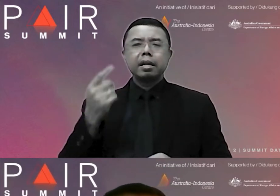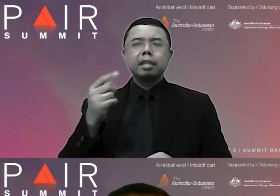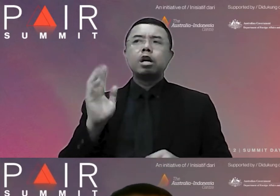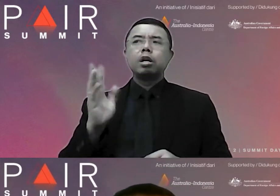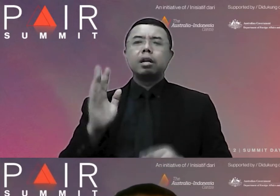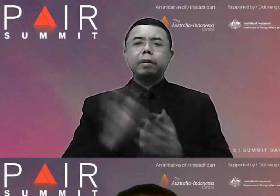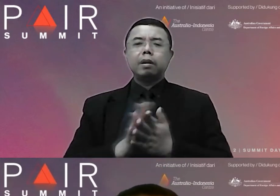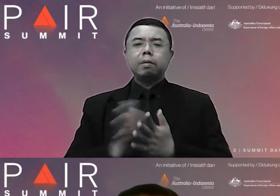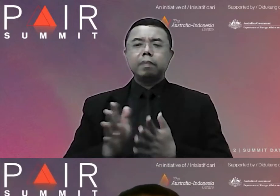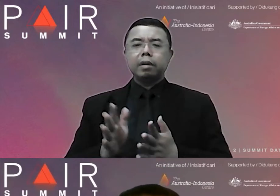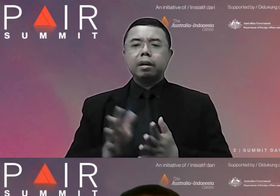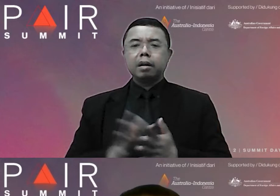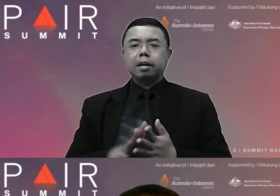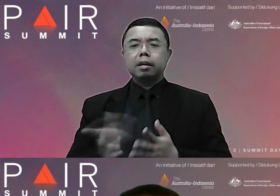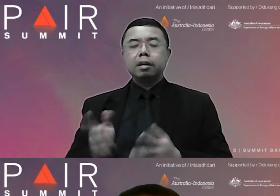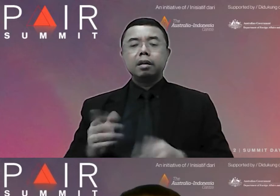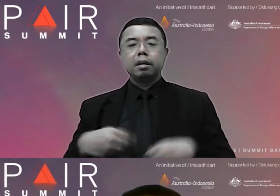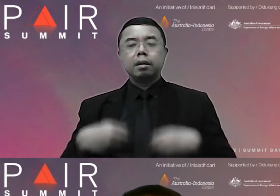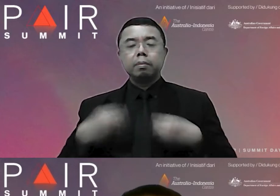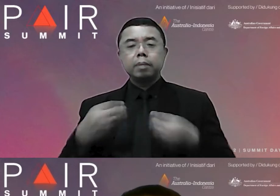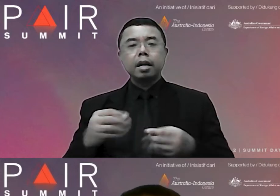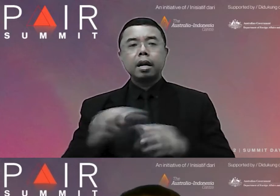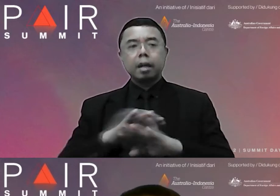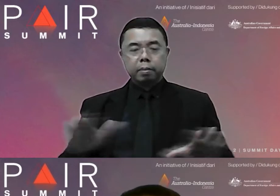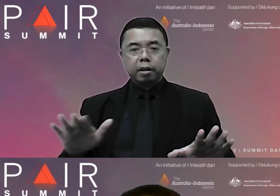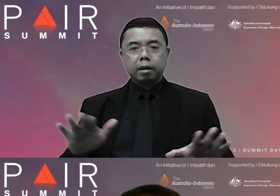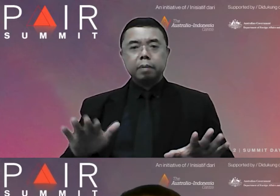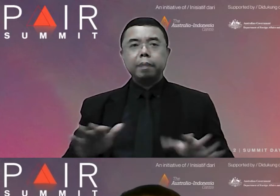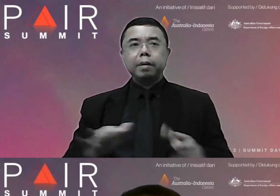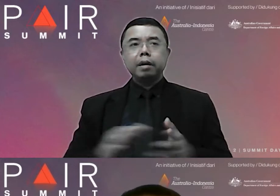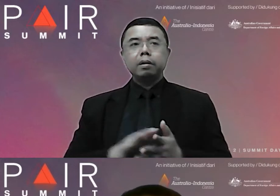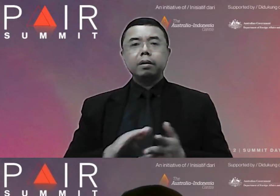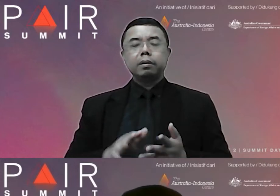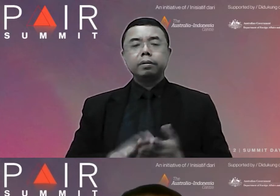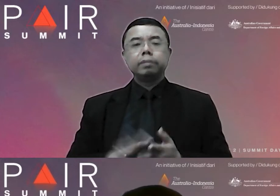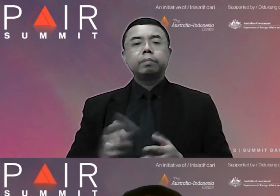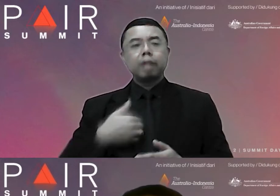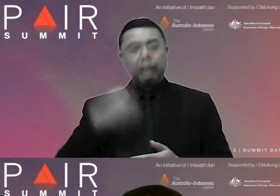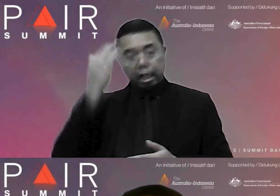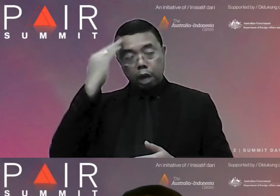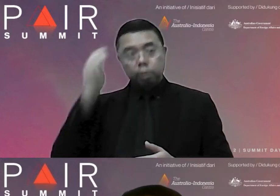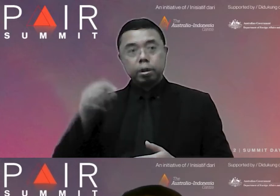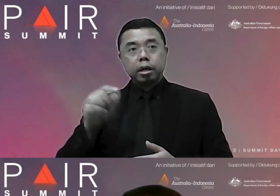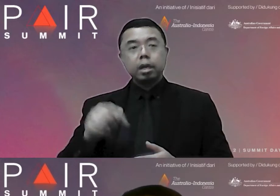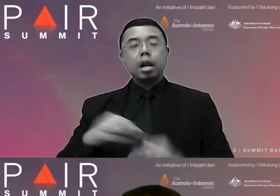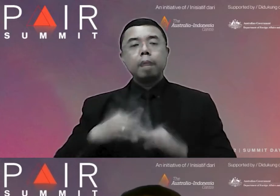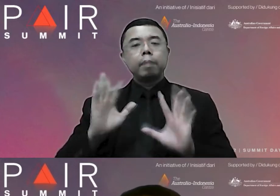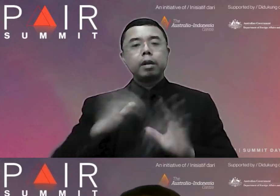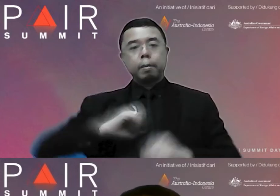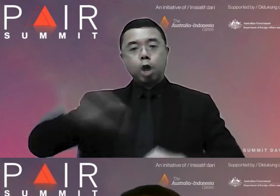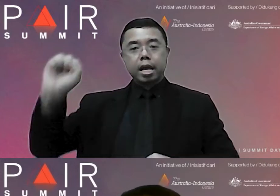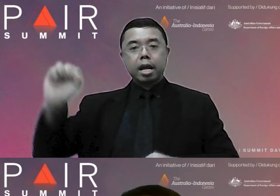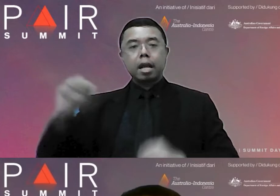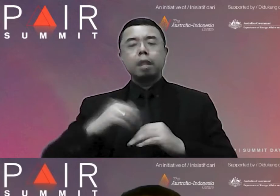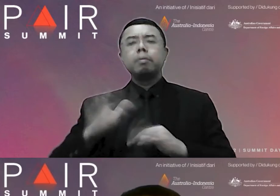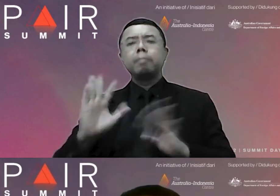And you know, I know in Makassar there were a lot more protests. There was a lot of resistance, and so in the results